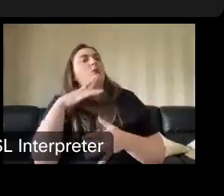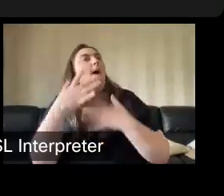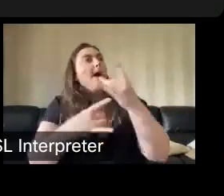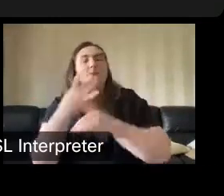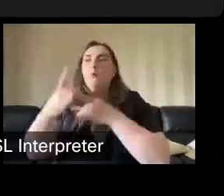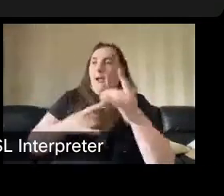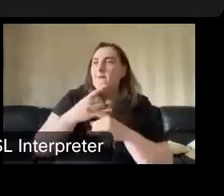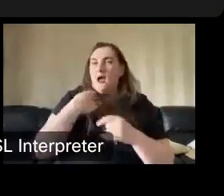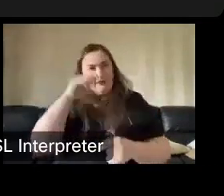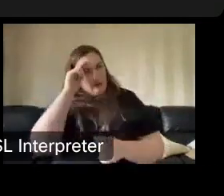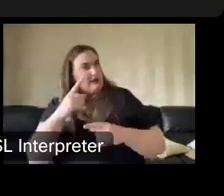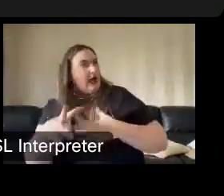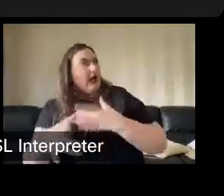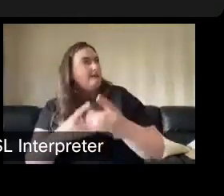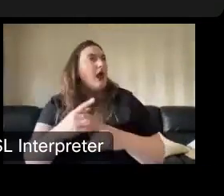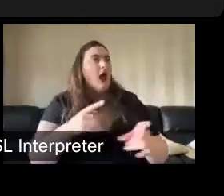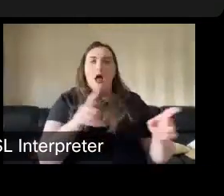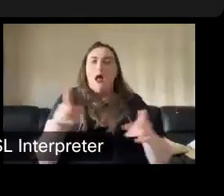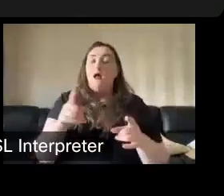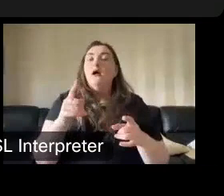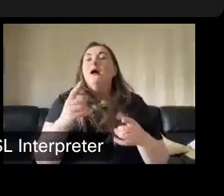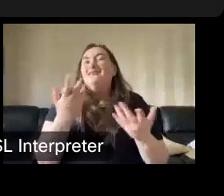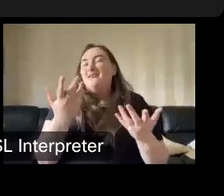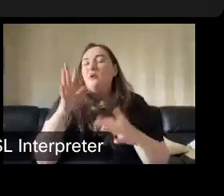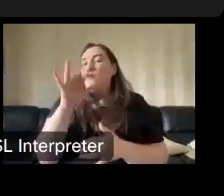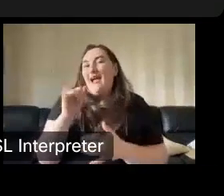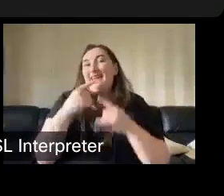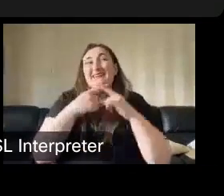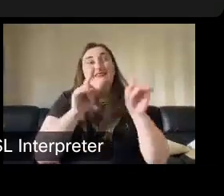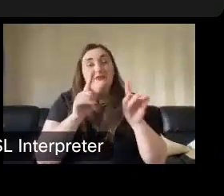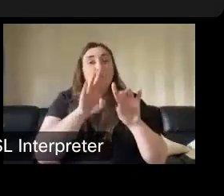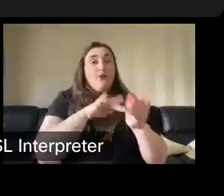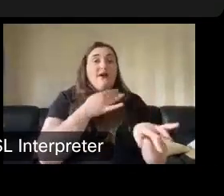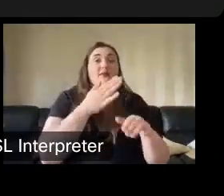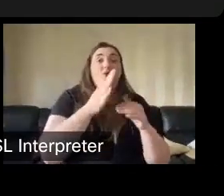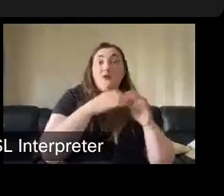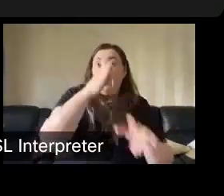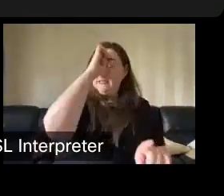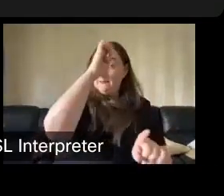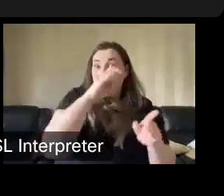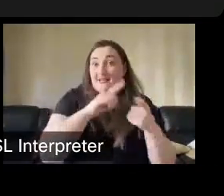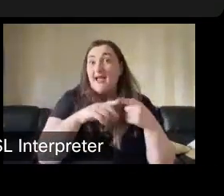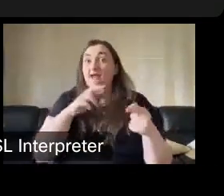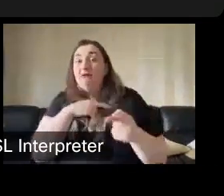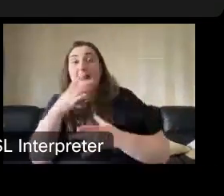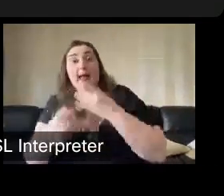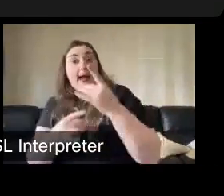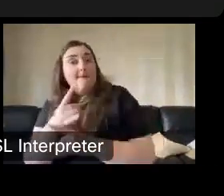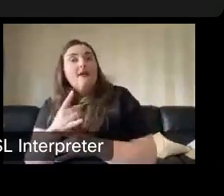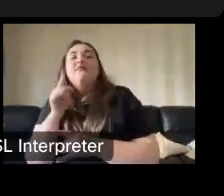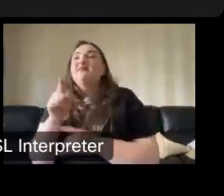these. Why was there a difference between what you expected and what actually happened? That is such a